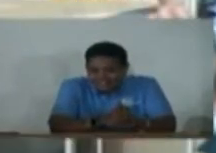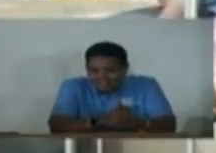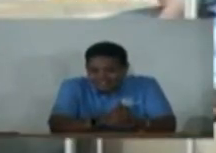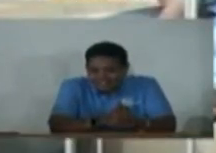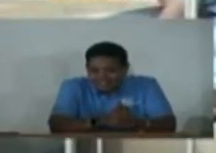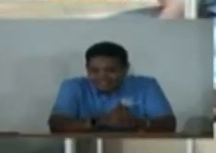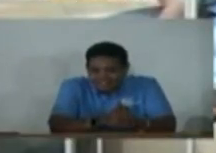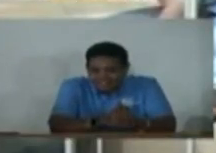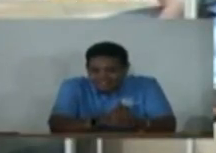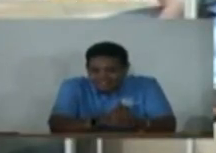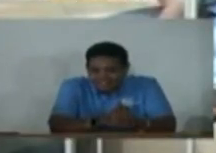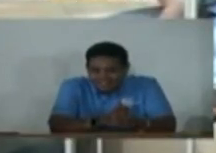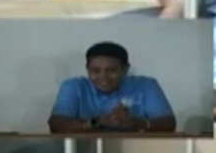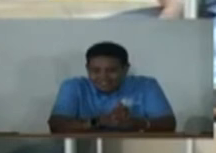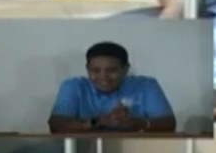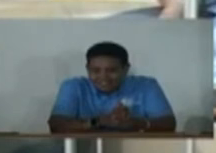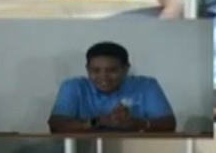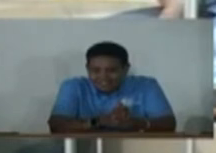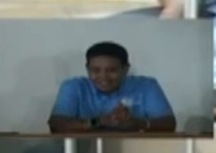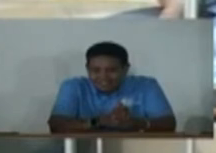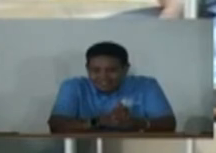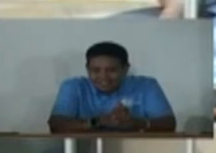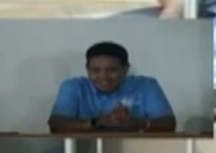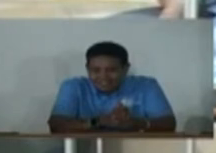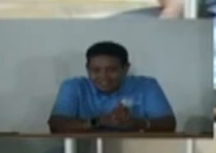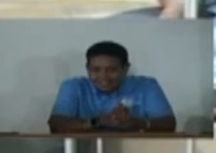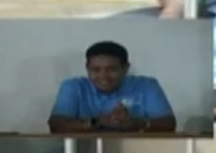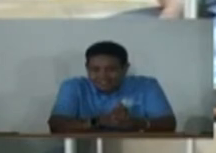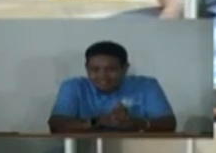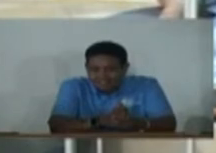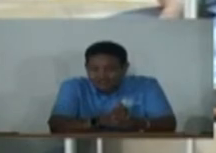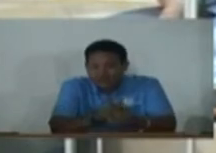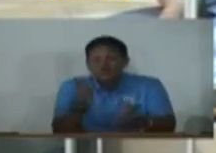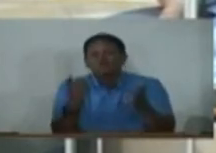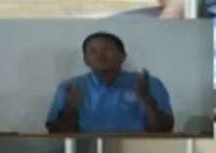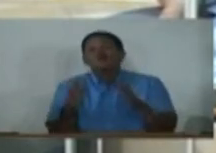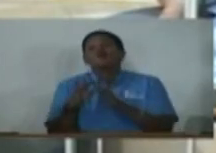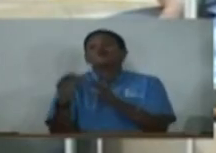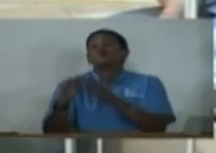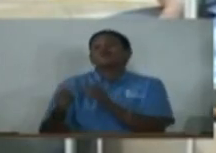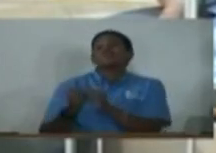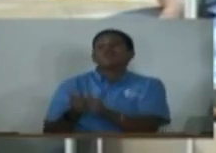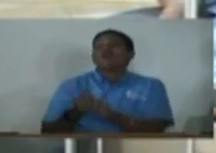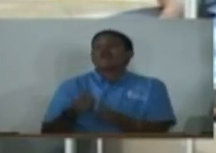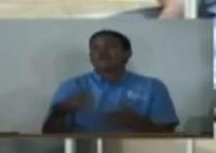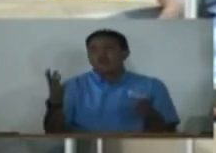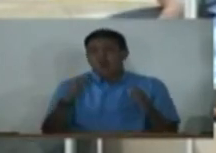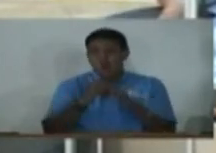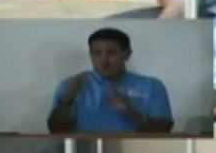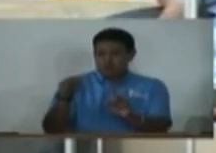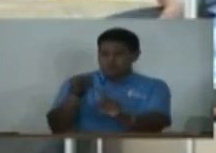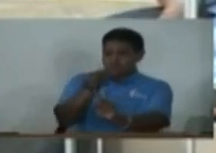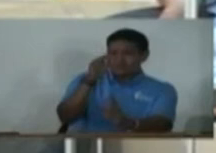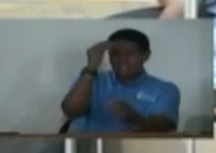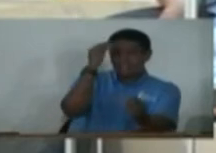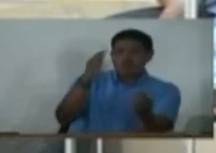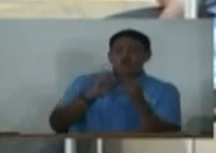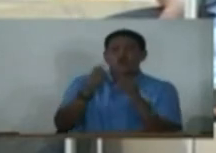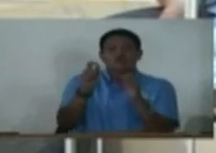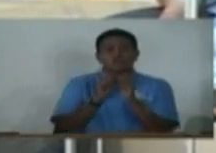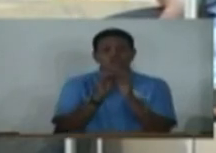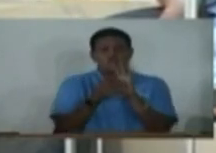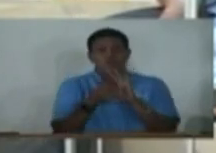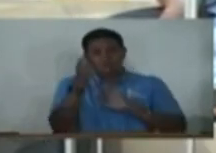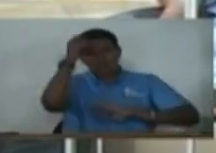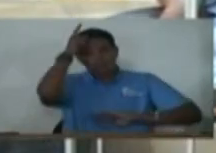let me not go there. But it depends on how you seek information, how you interpret the